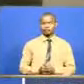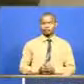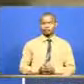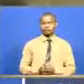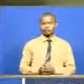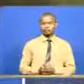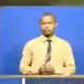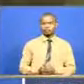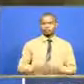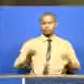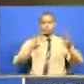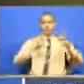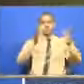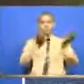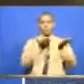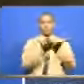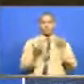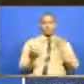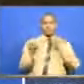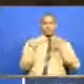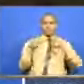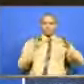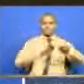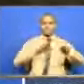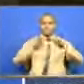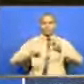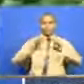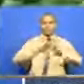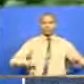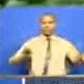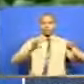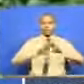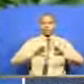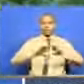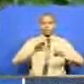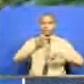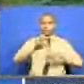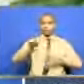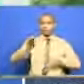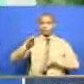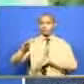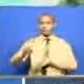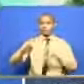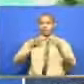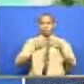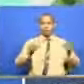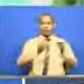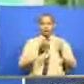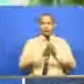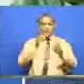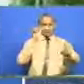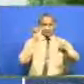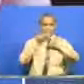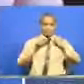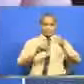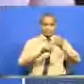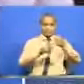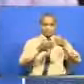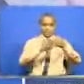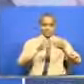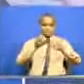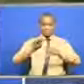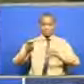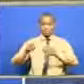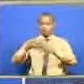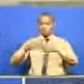The global tea market size was valued at $55 billion in 2019 and is projected to reach $69 billion in